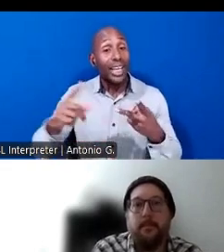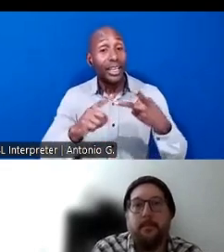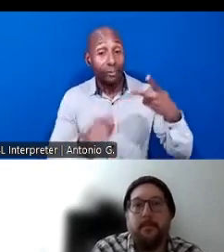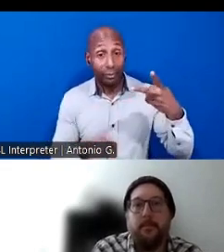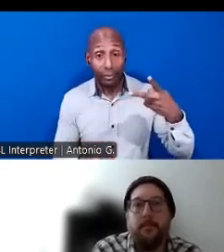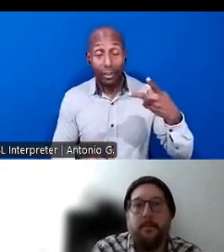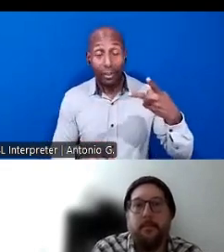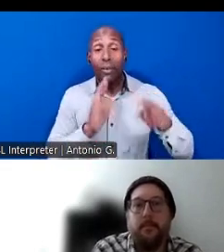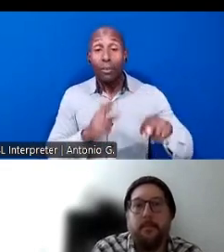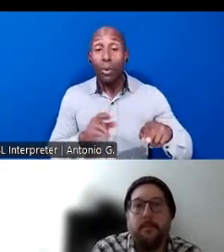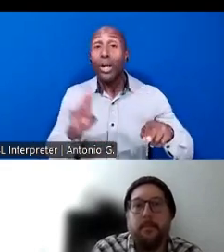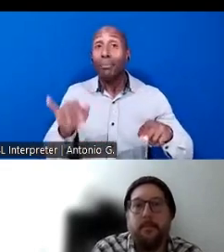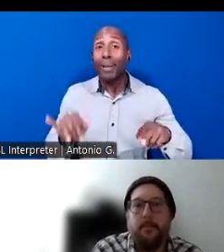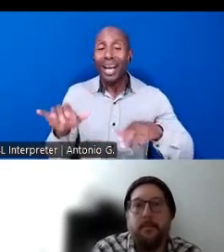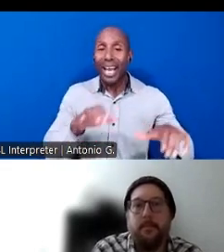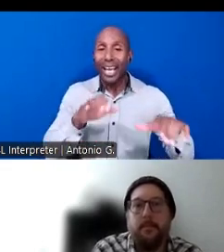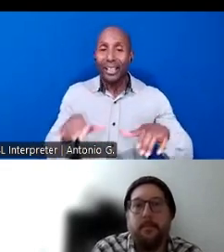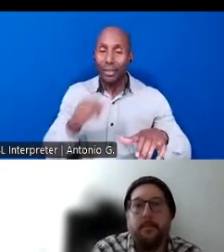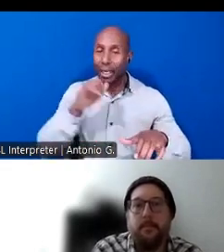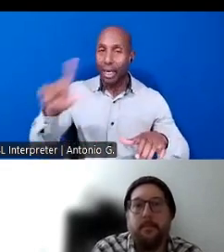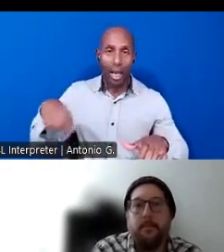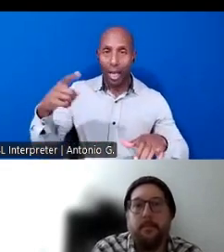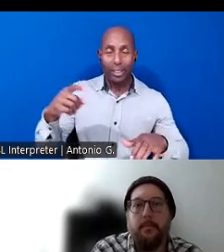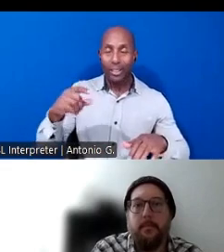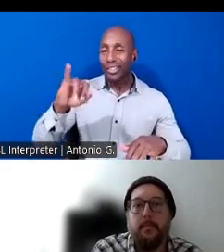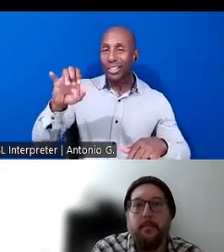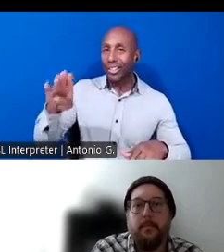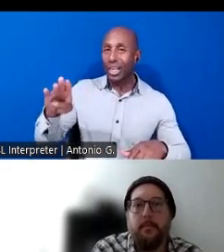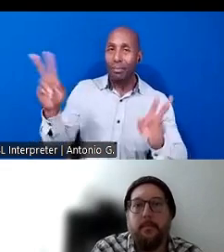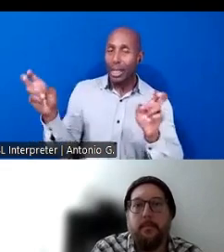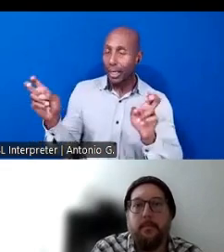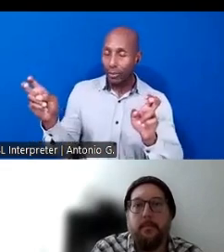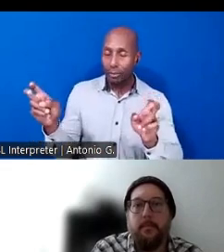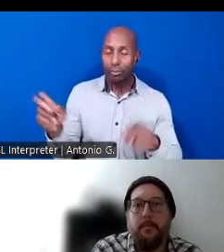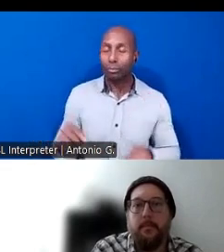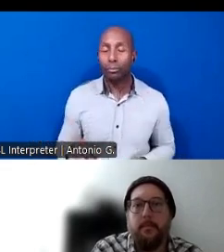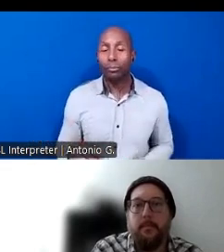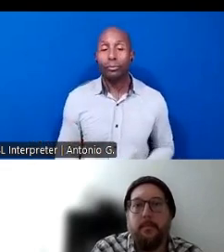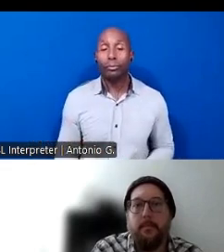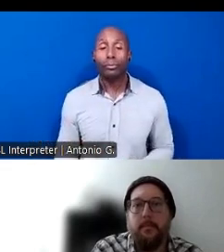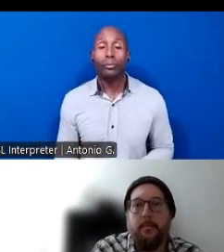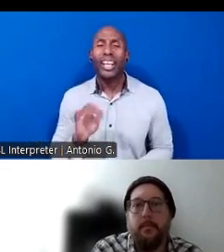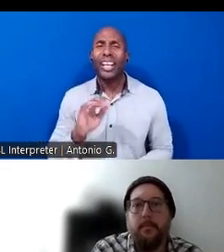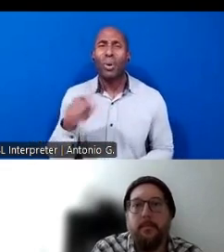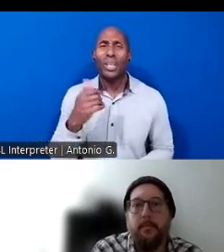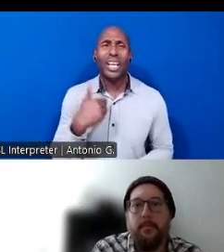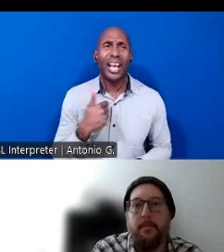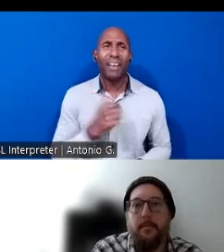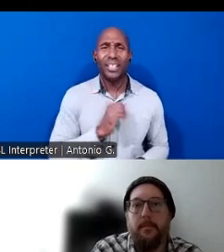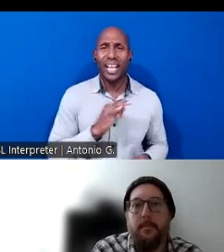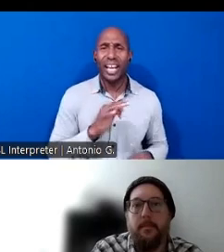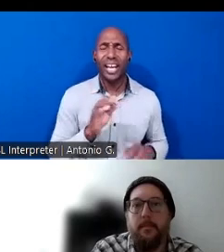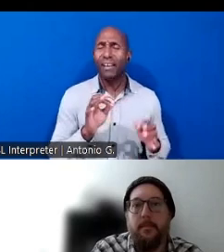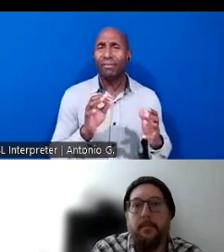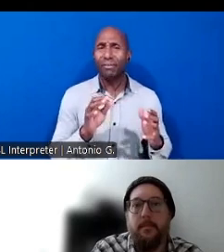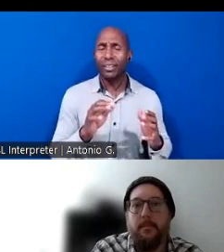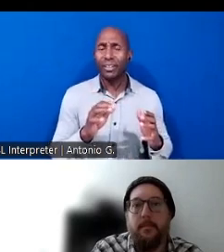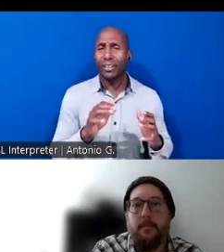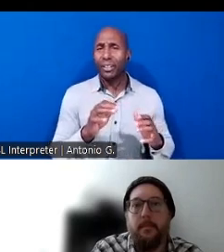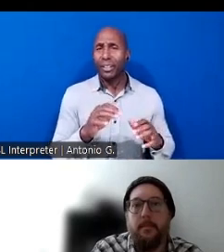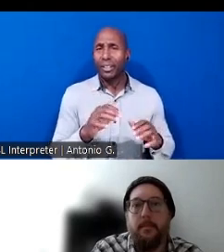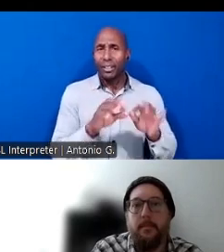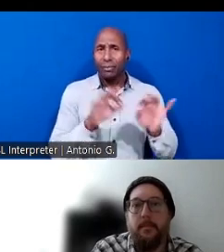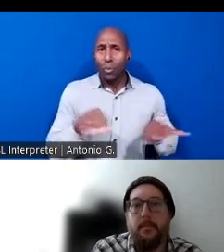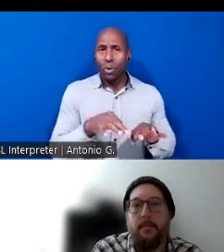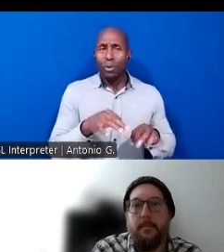if you only have staff total on your form, this does not apply. But if you have the categories on your form, then you will